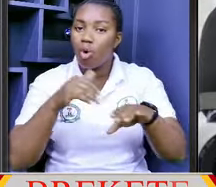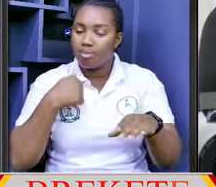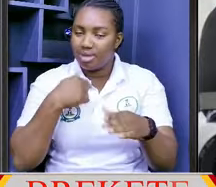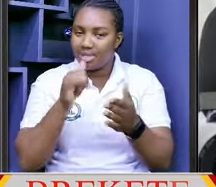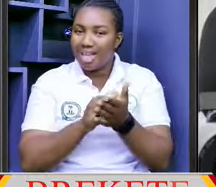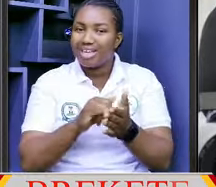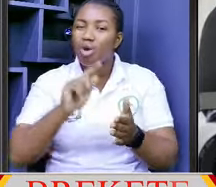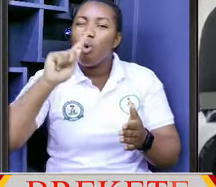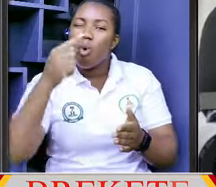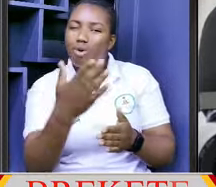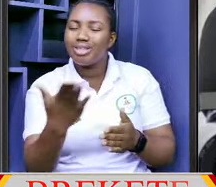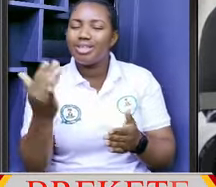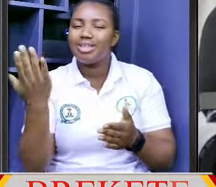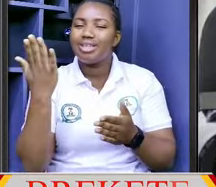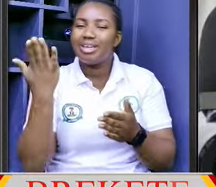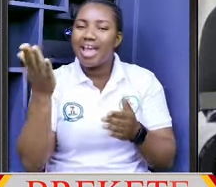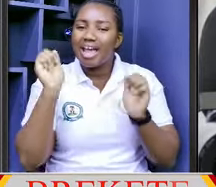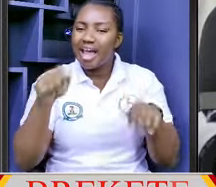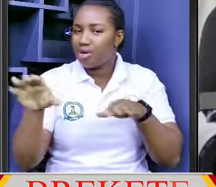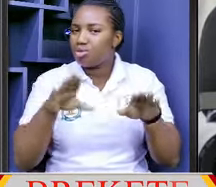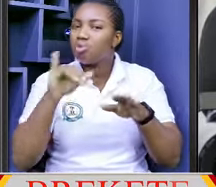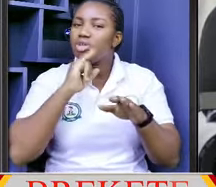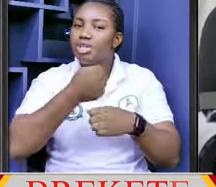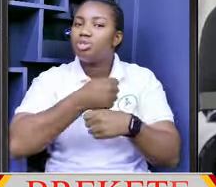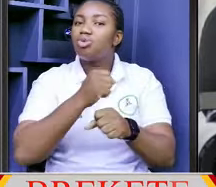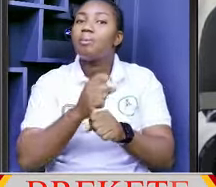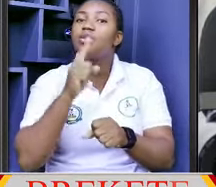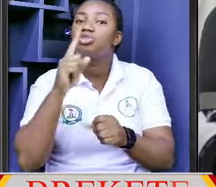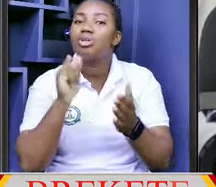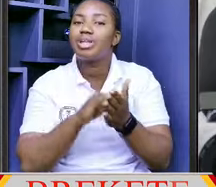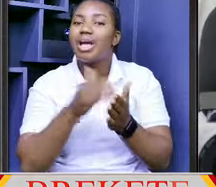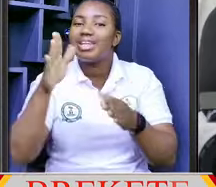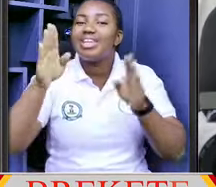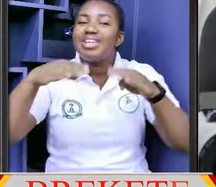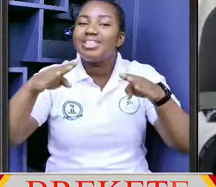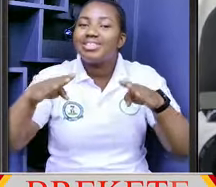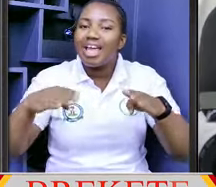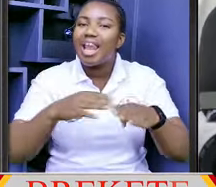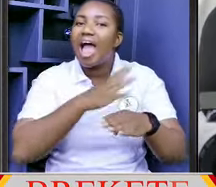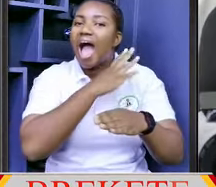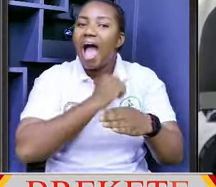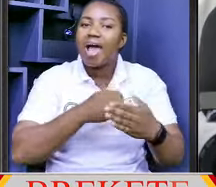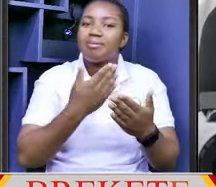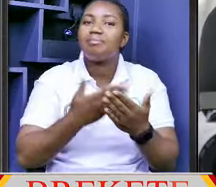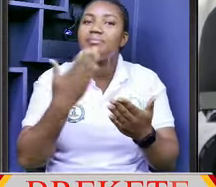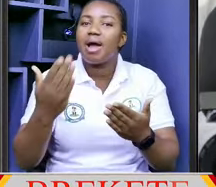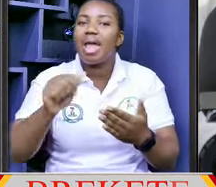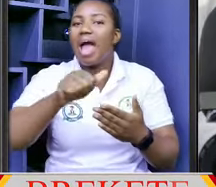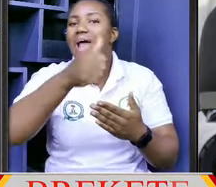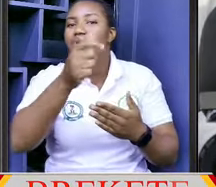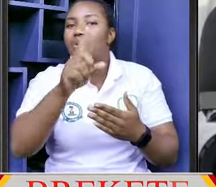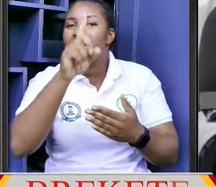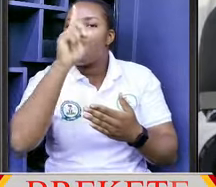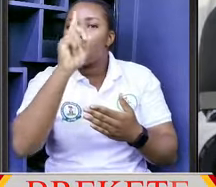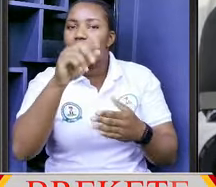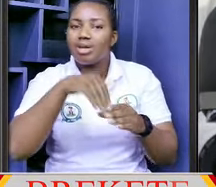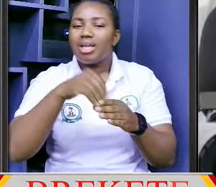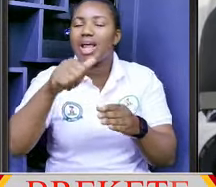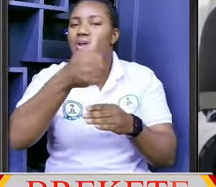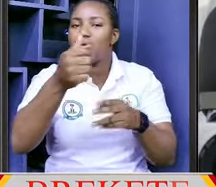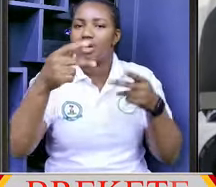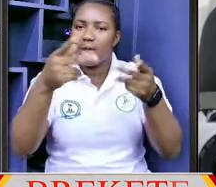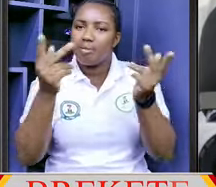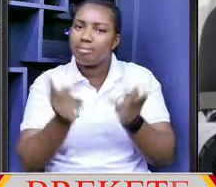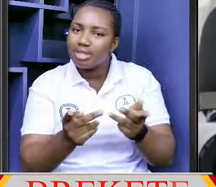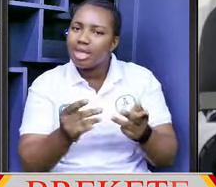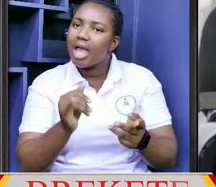to make sure that they can sell that land and buy another one elsewhere. I say, is the wife aware of it? He said, yes. I